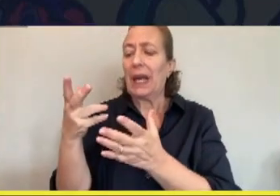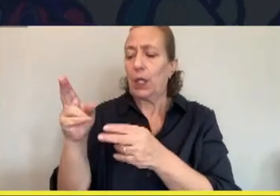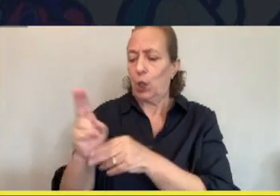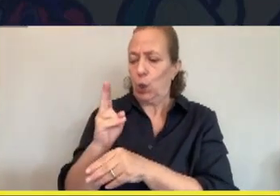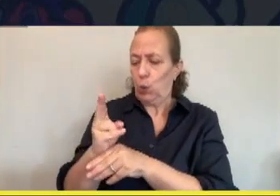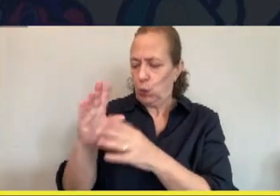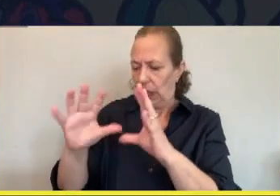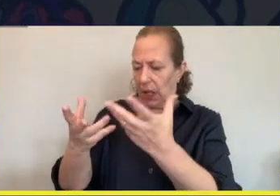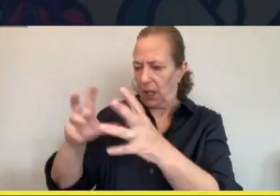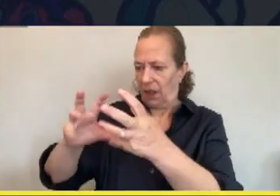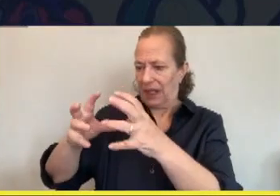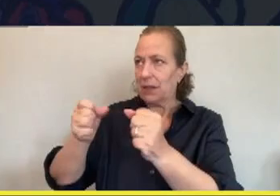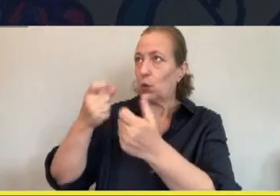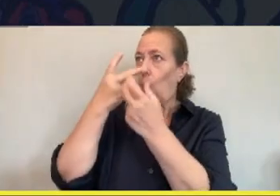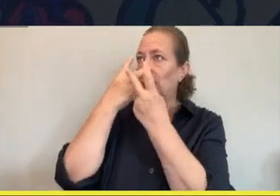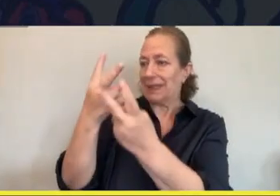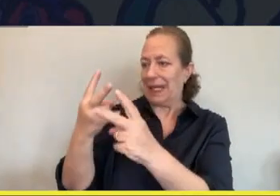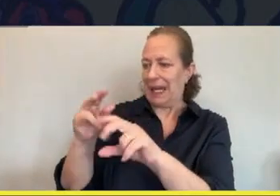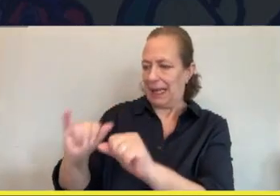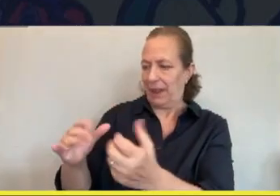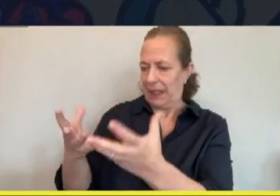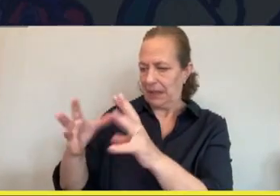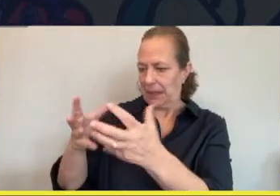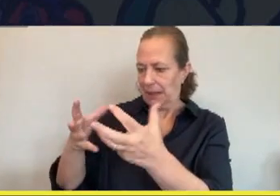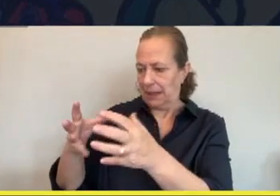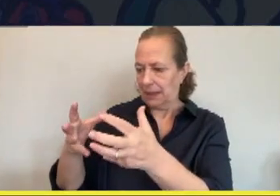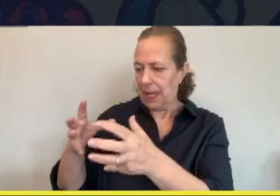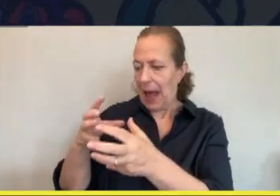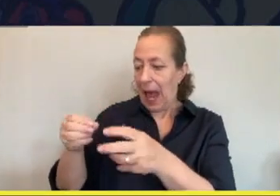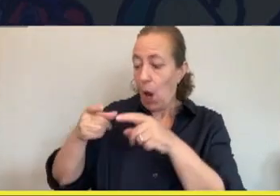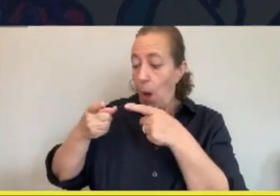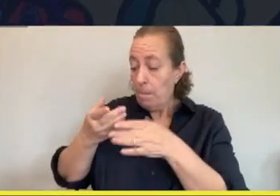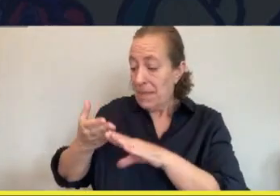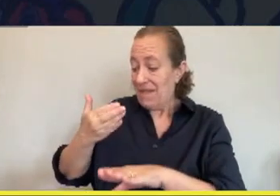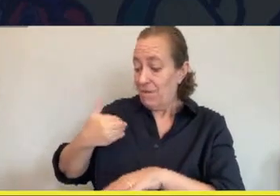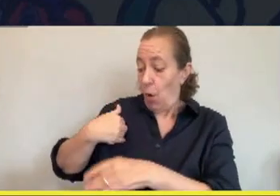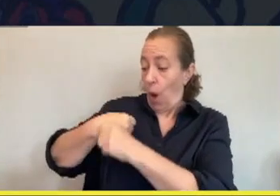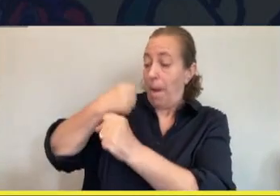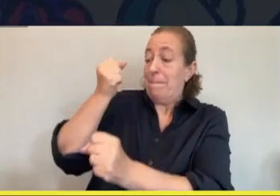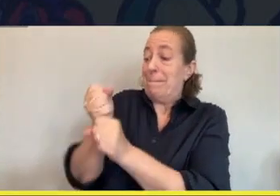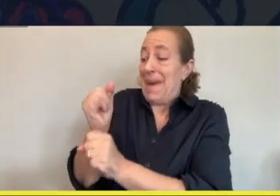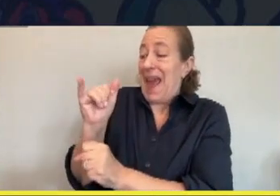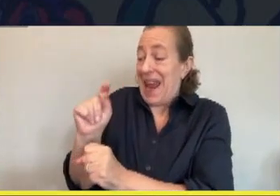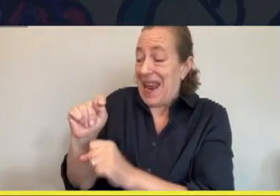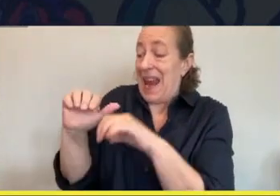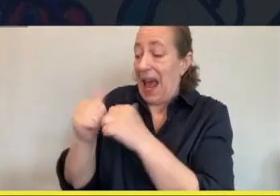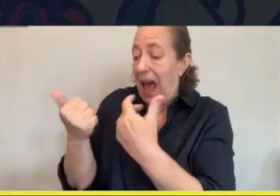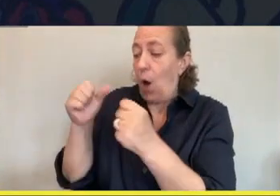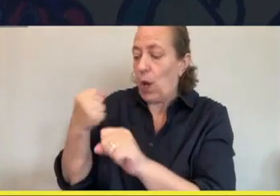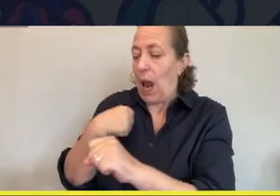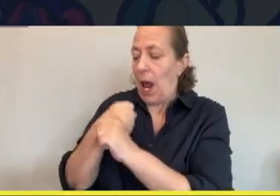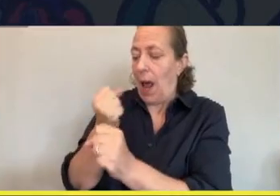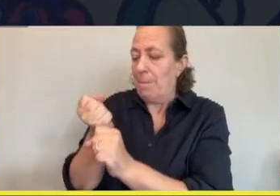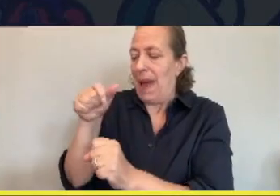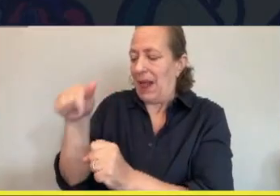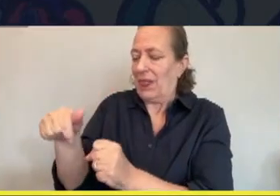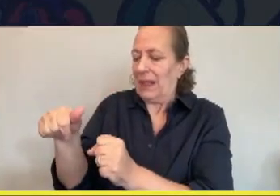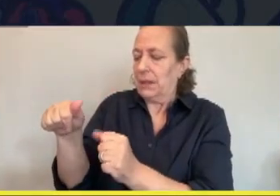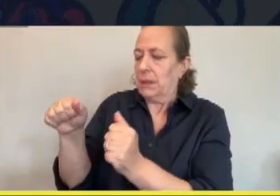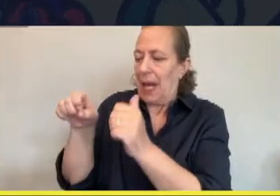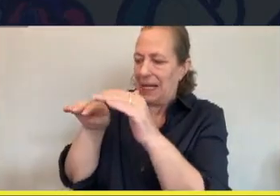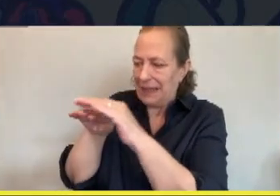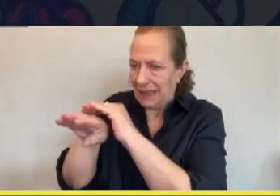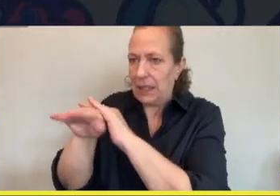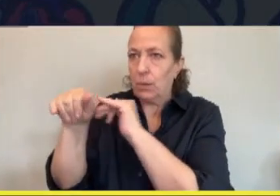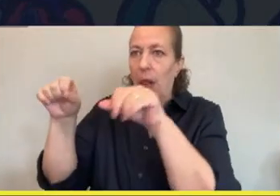make it as universally accessible as possible. And universal design is not an absolute, as we